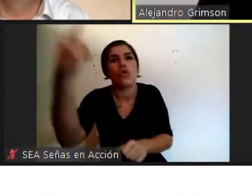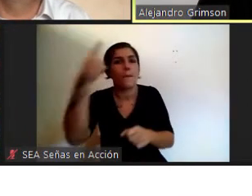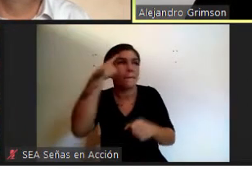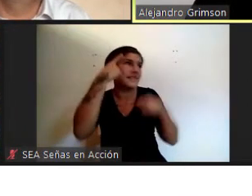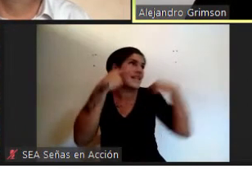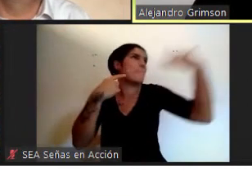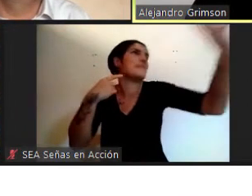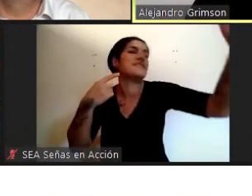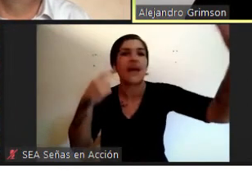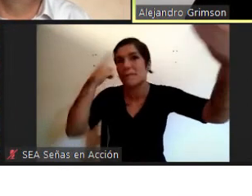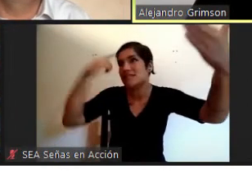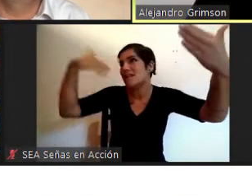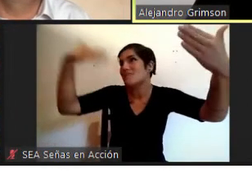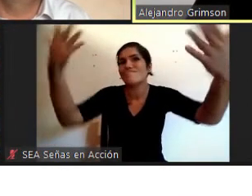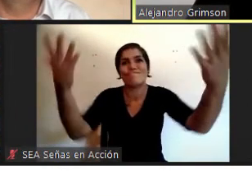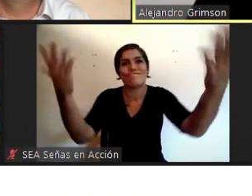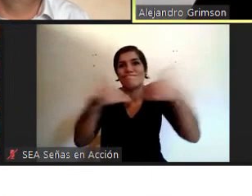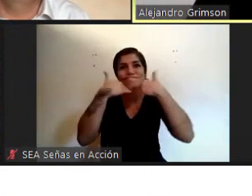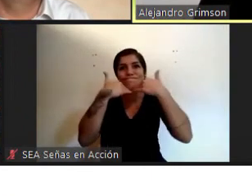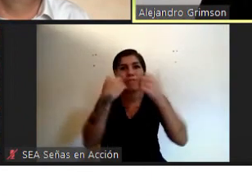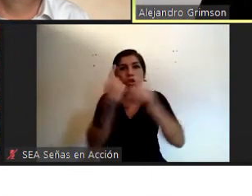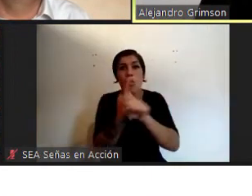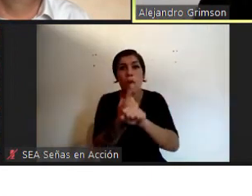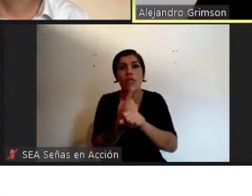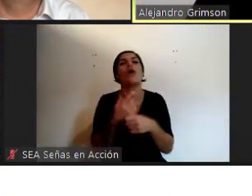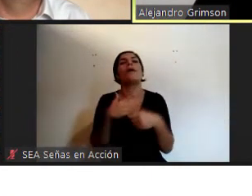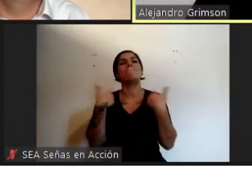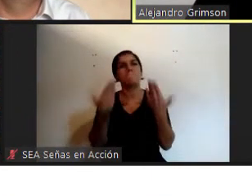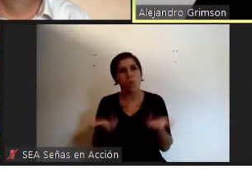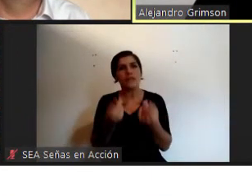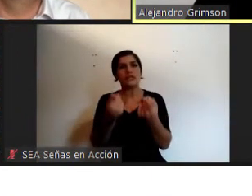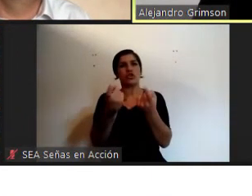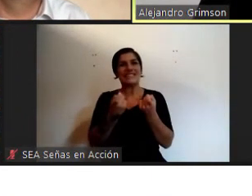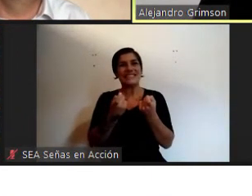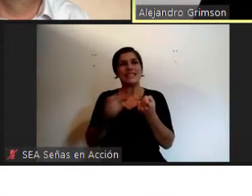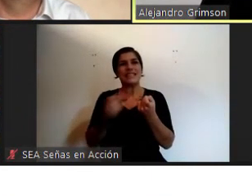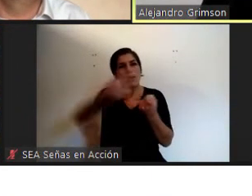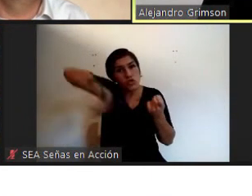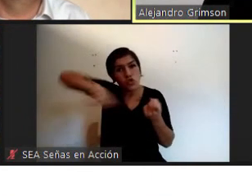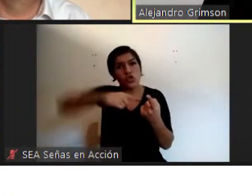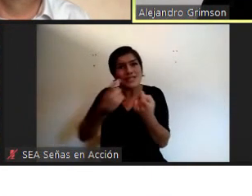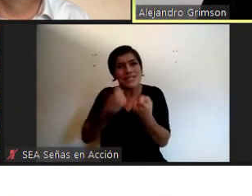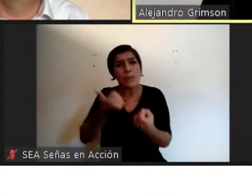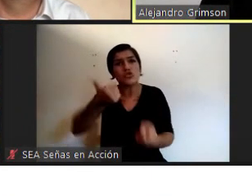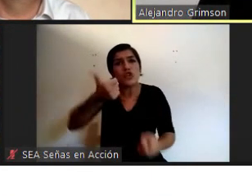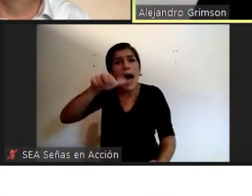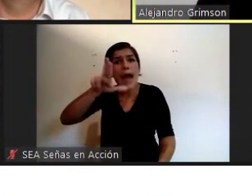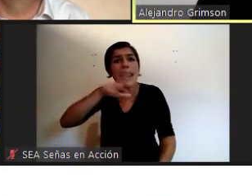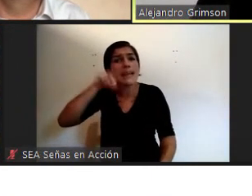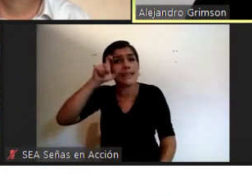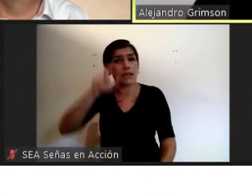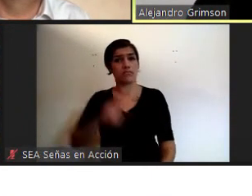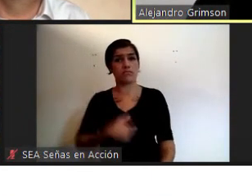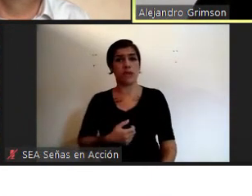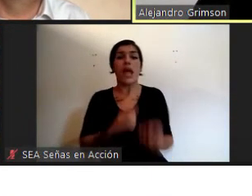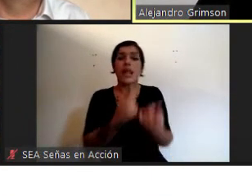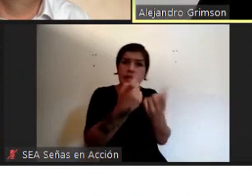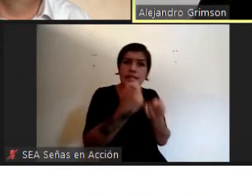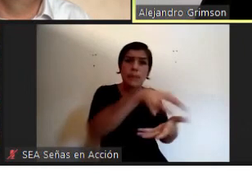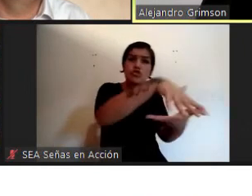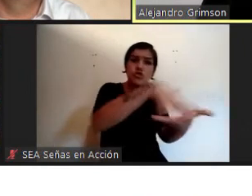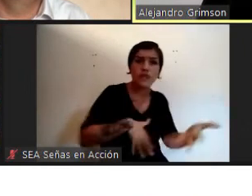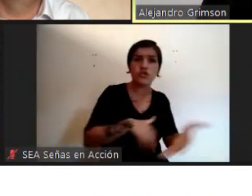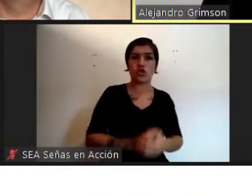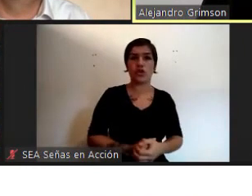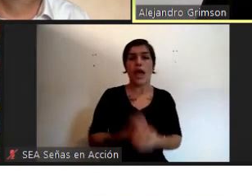need art in its full expression, in all its disciplines, in all its forms, in order to